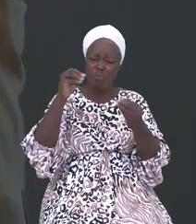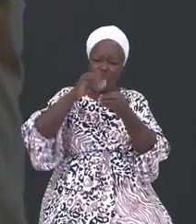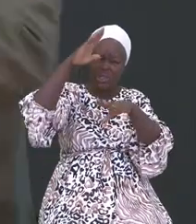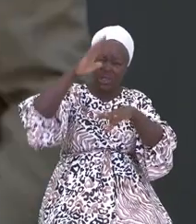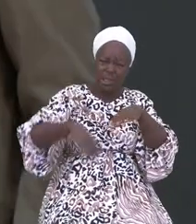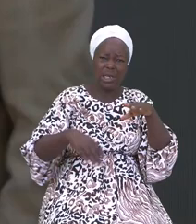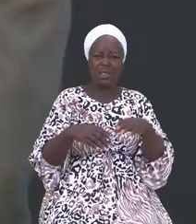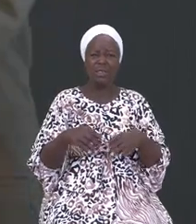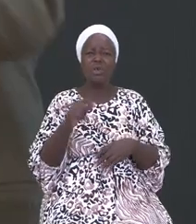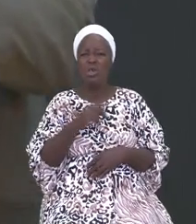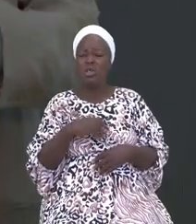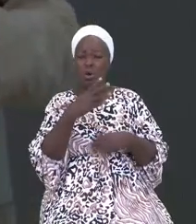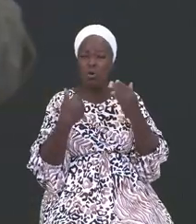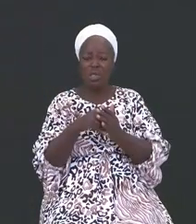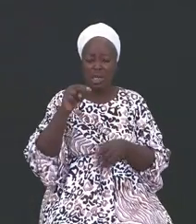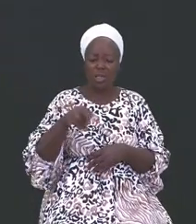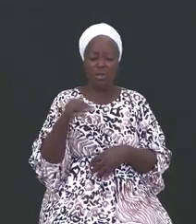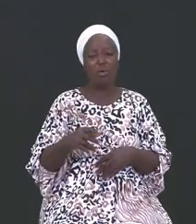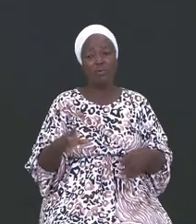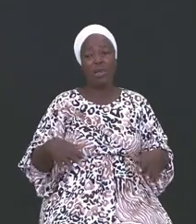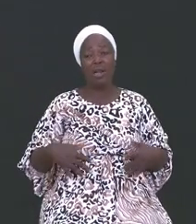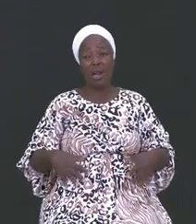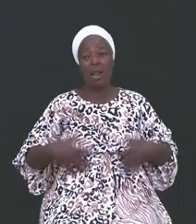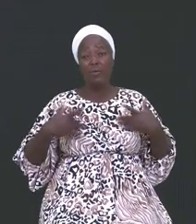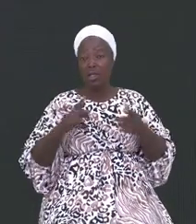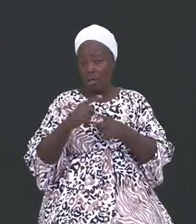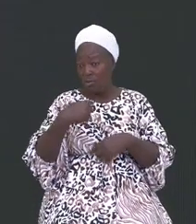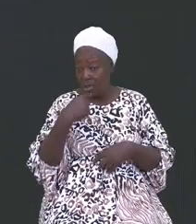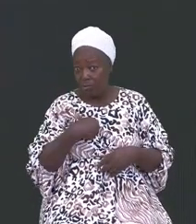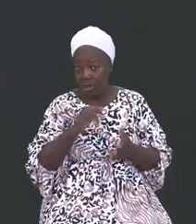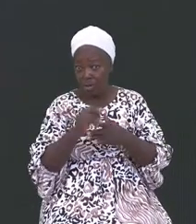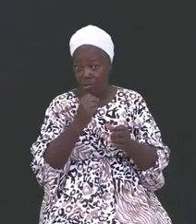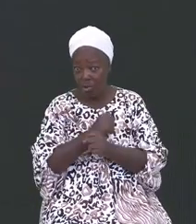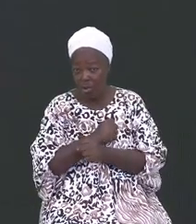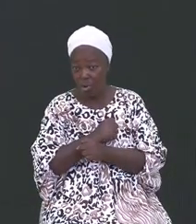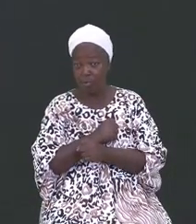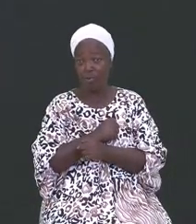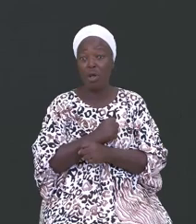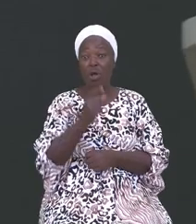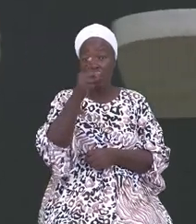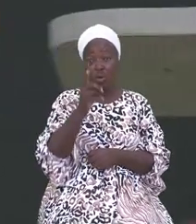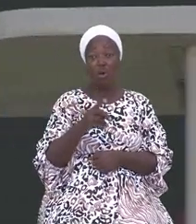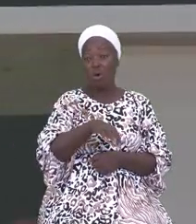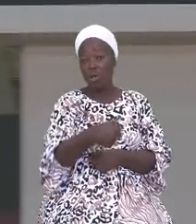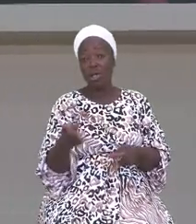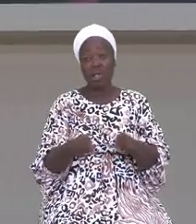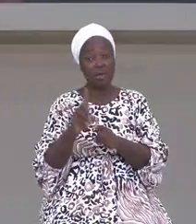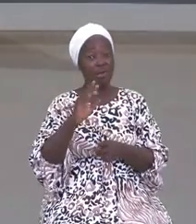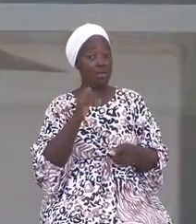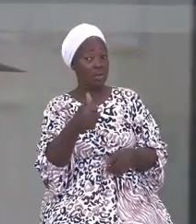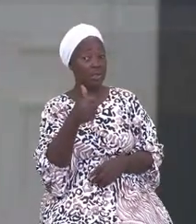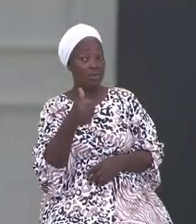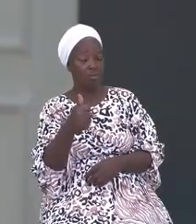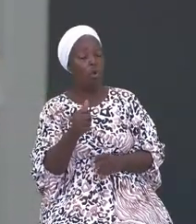the necessities of life. And you tell me you love your neighbor as yourself. All right, now